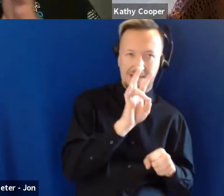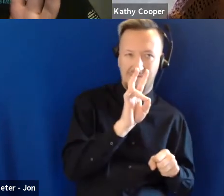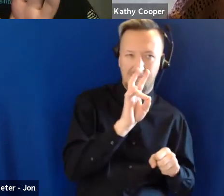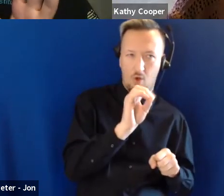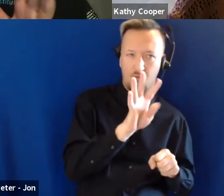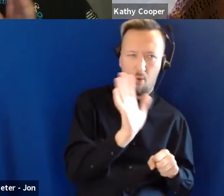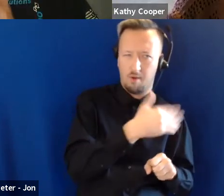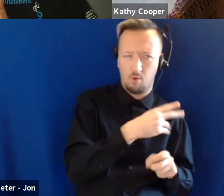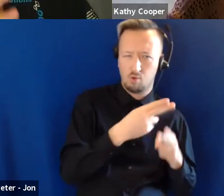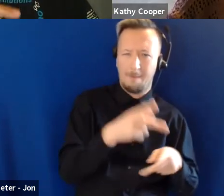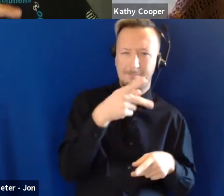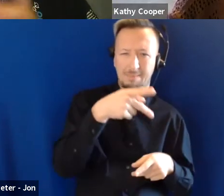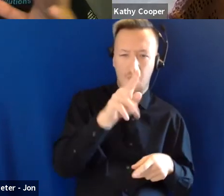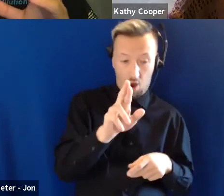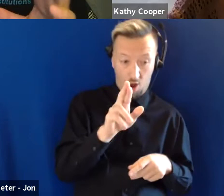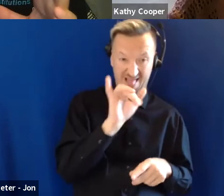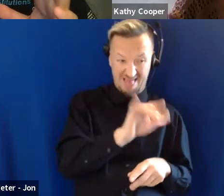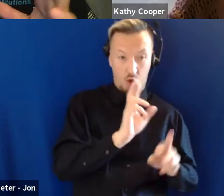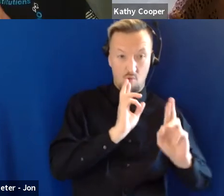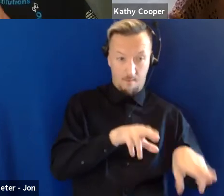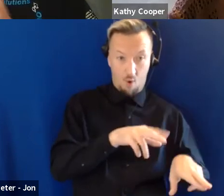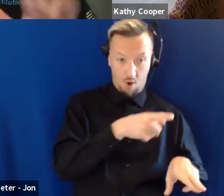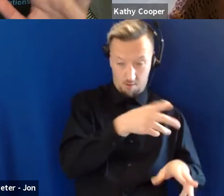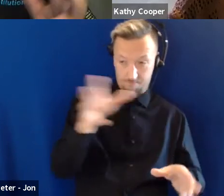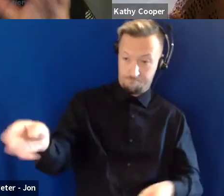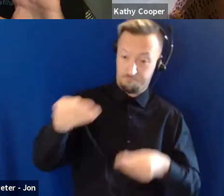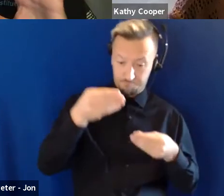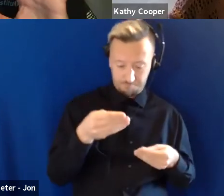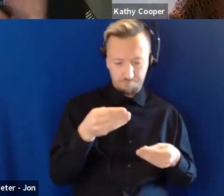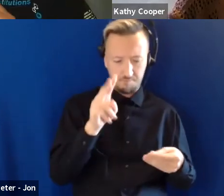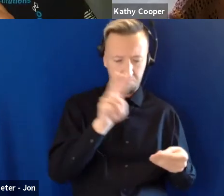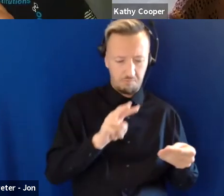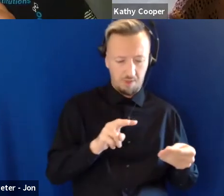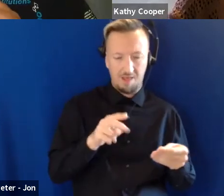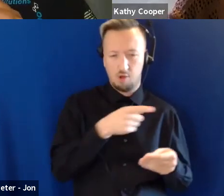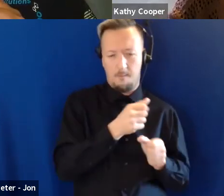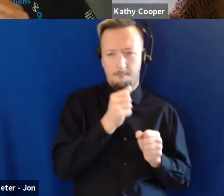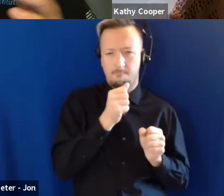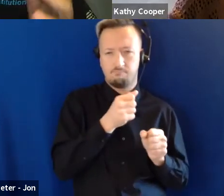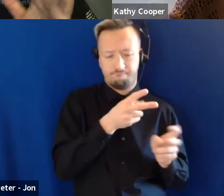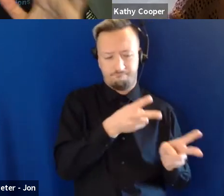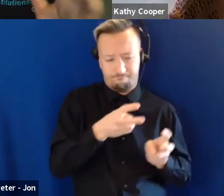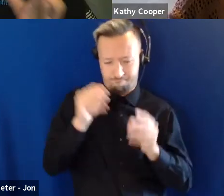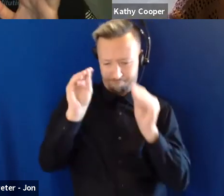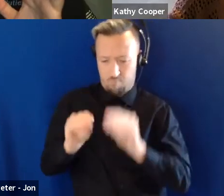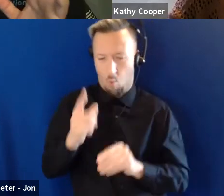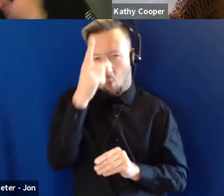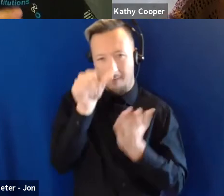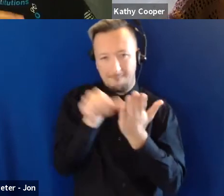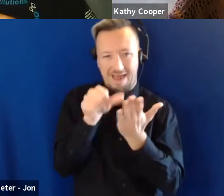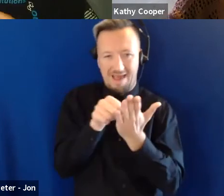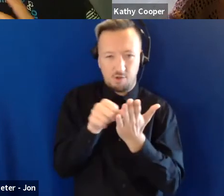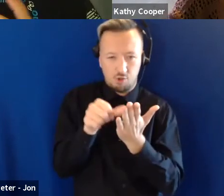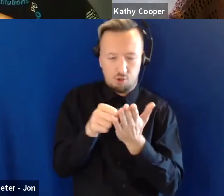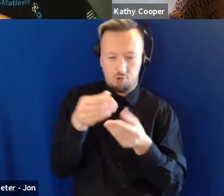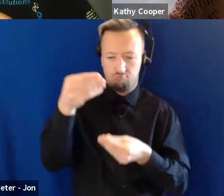when she gets that report, you know, she does prepare, you know, sort of like a little one pager that we, you know, and makes that available